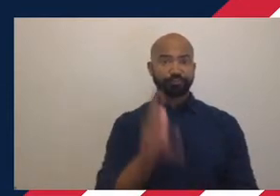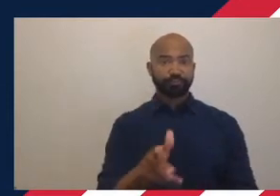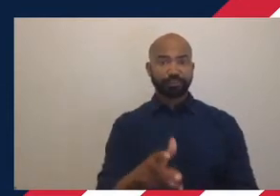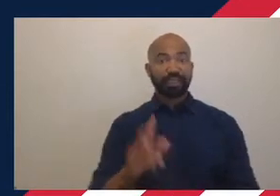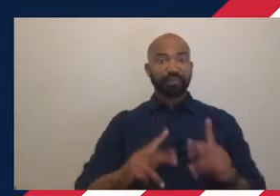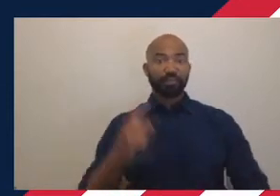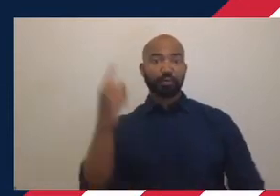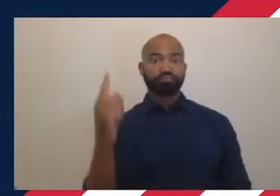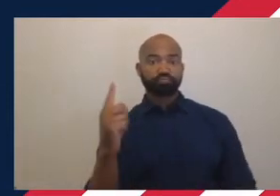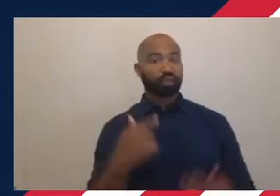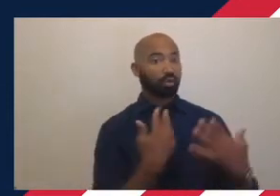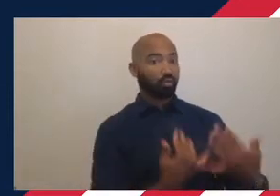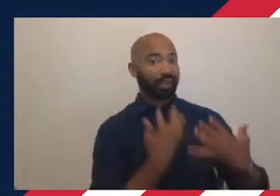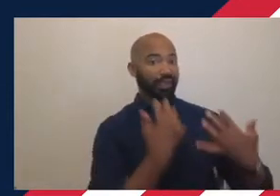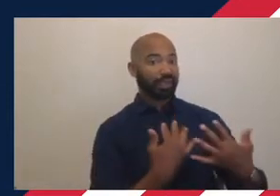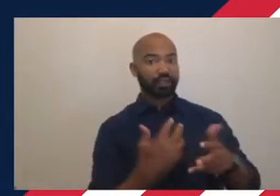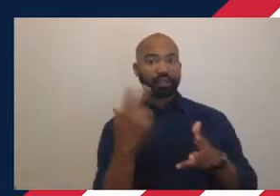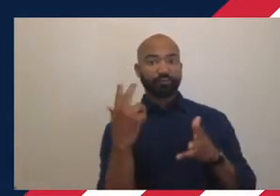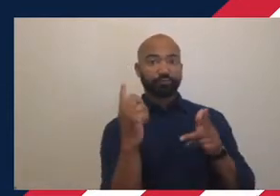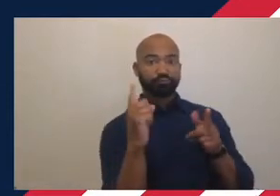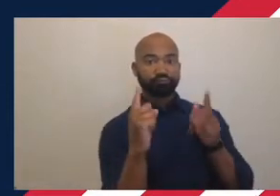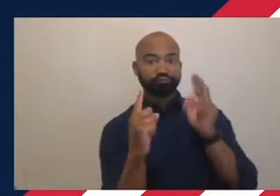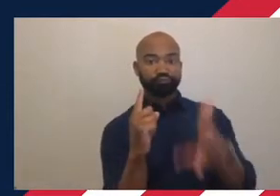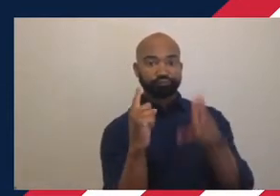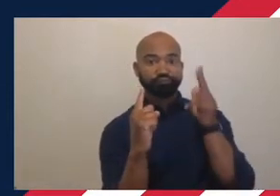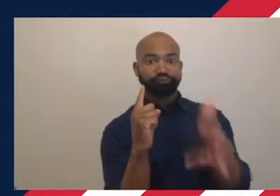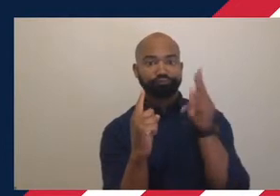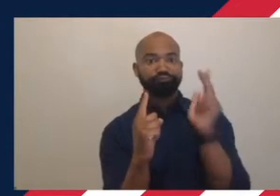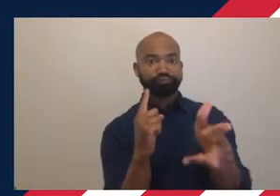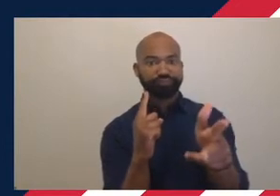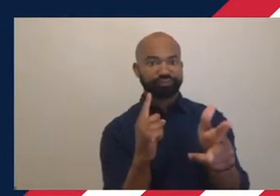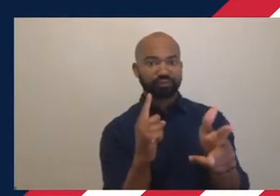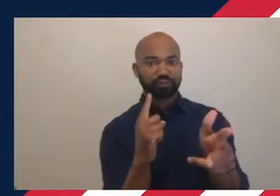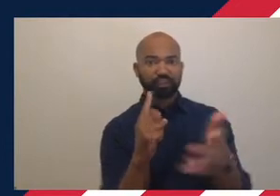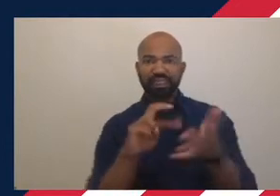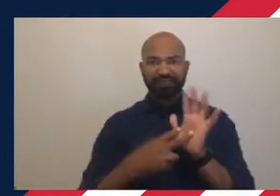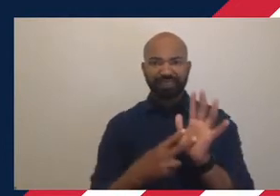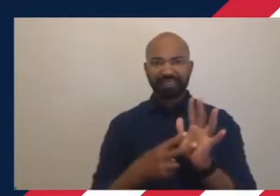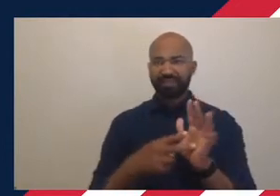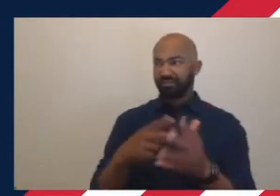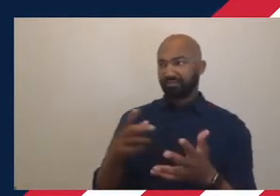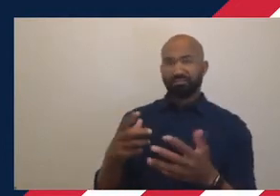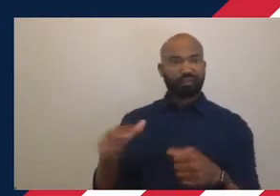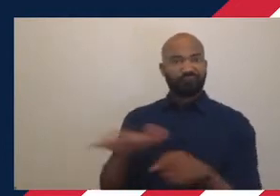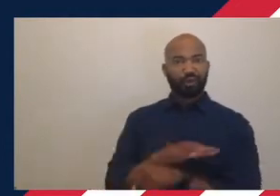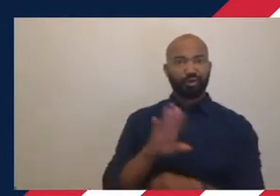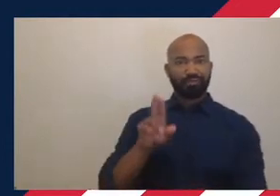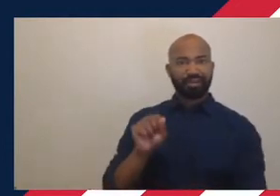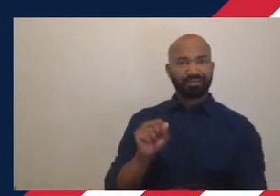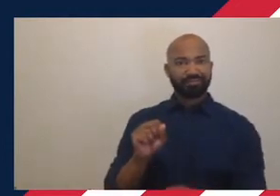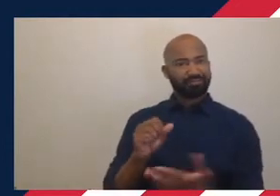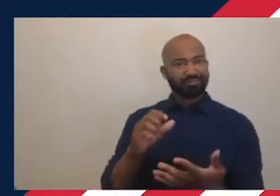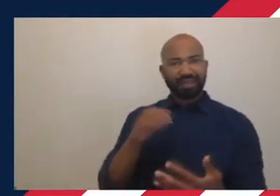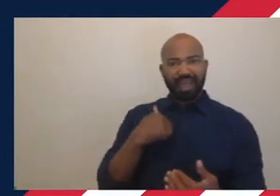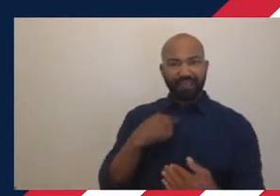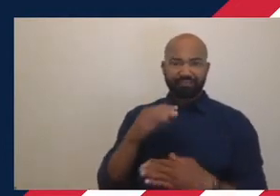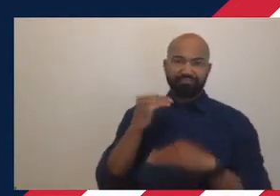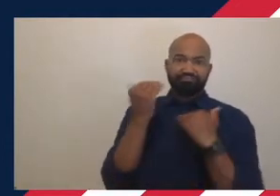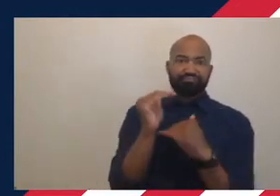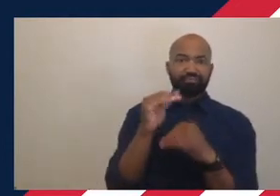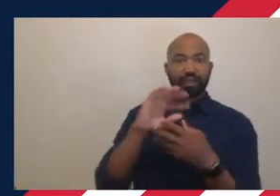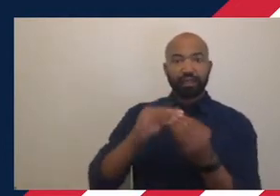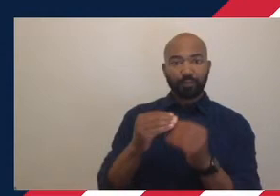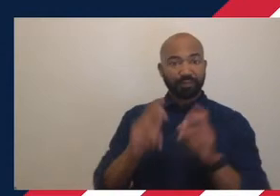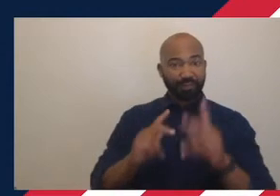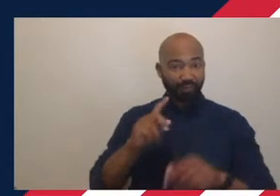cannot put any more people and put myself and other passengers at a greater risk. So again, PPE